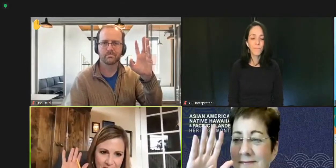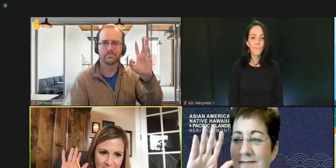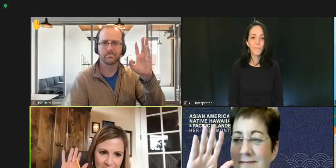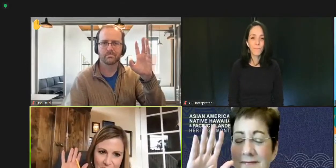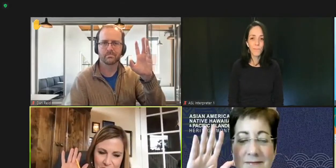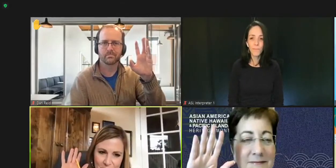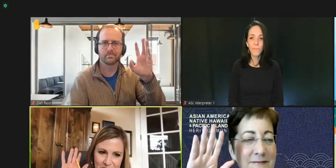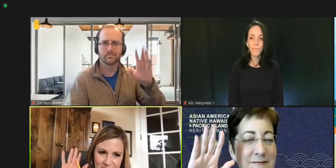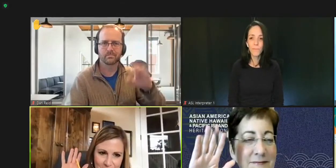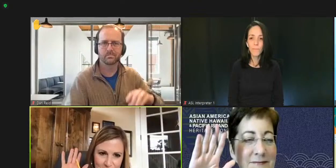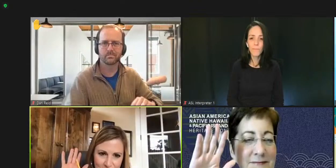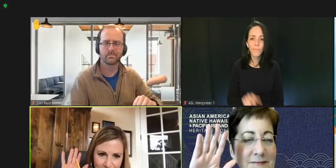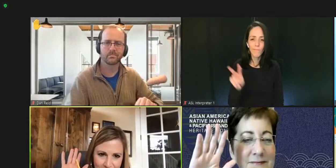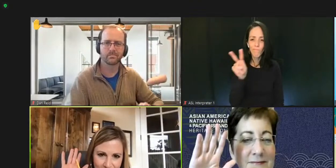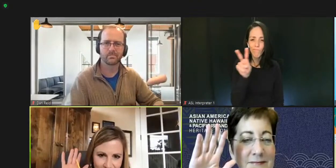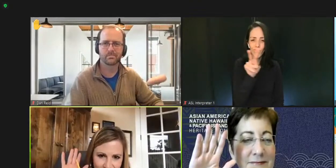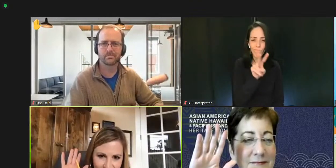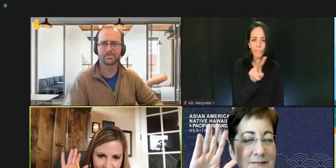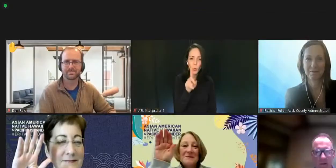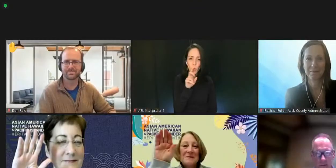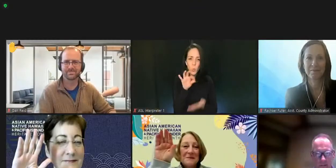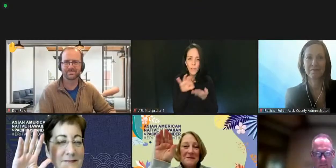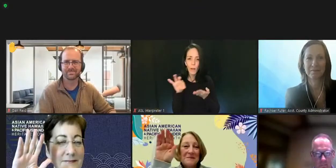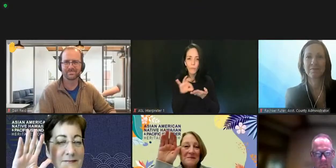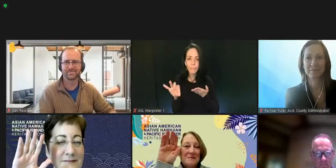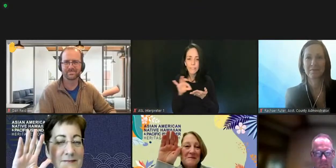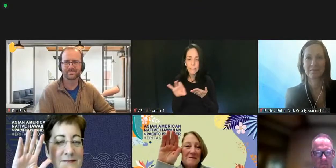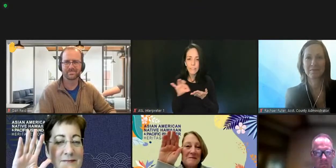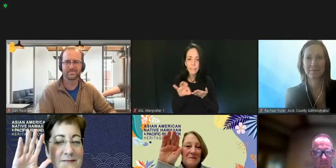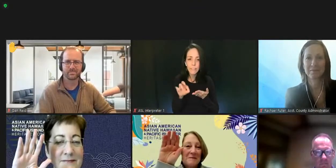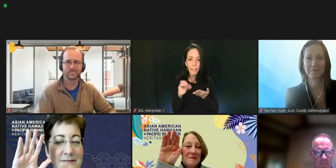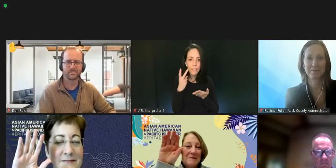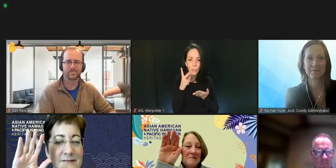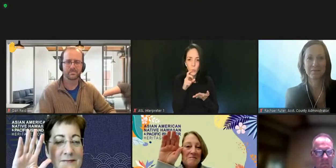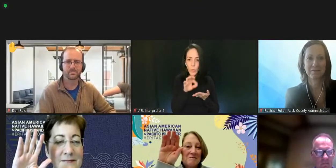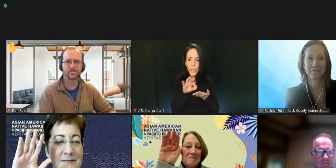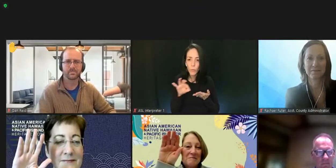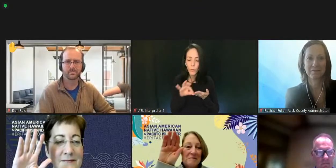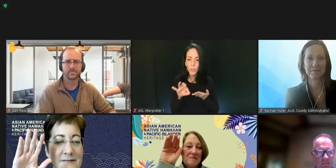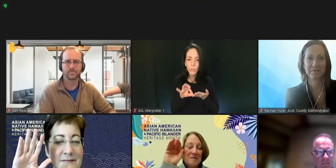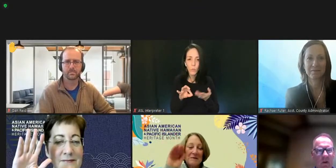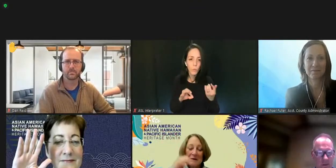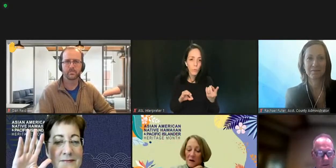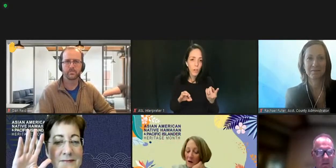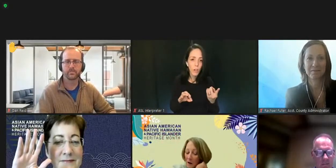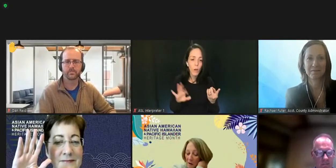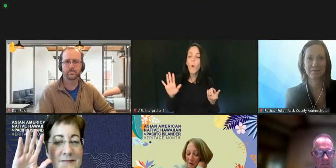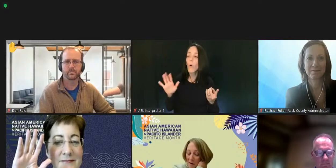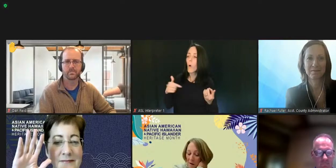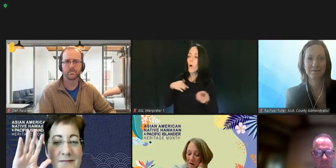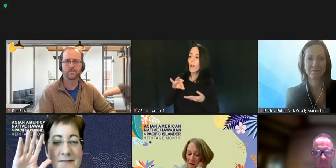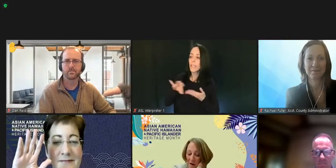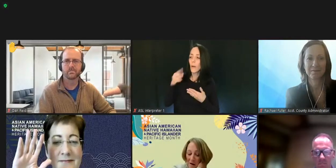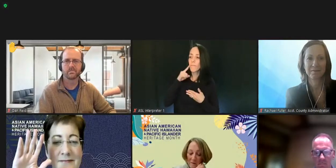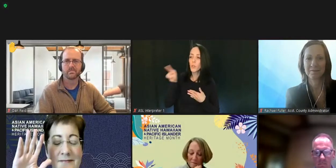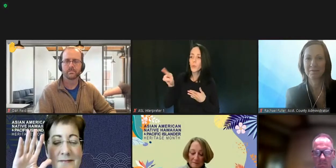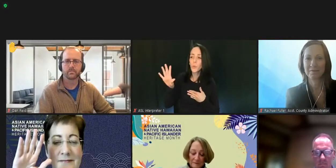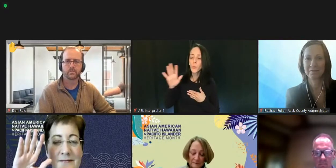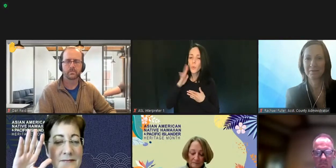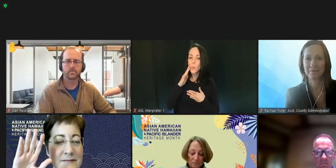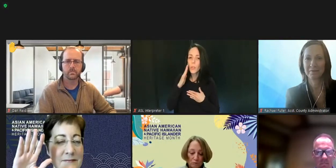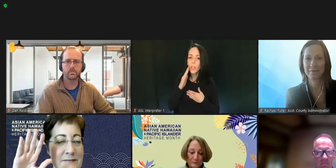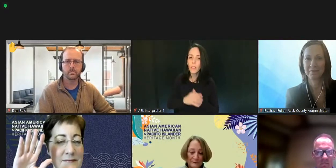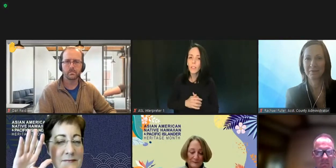And I don't know if someone's keeping track. If we can, 1. Yes, Sarah, I can keep track. It is